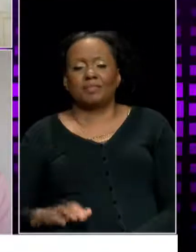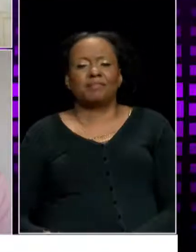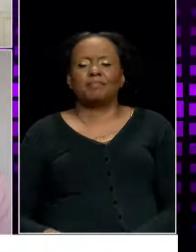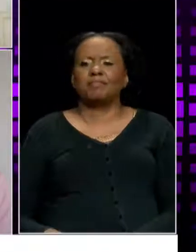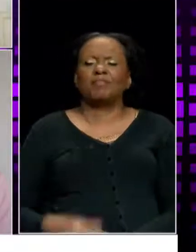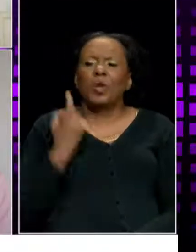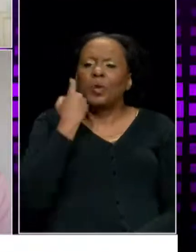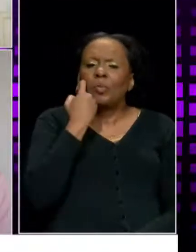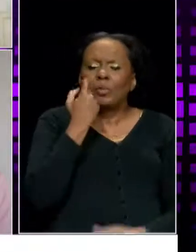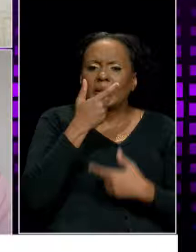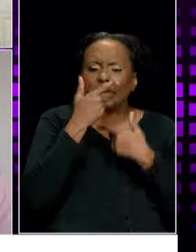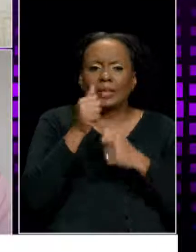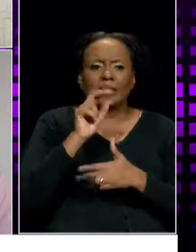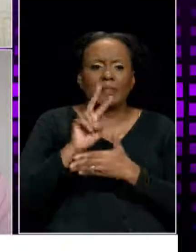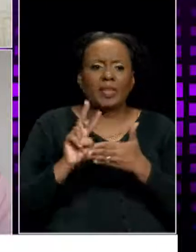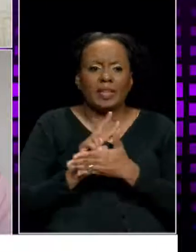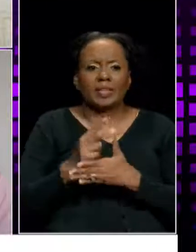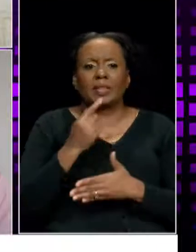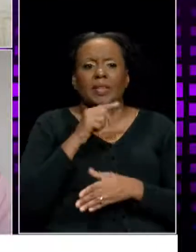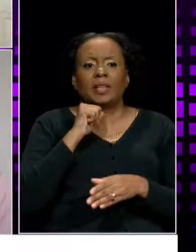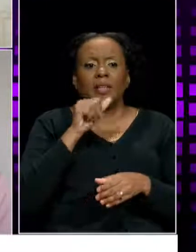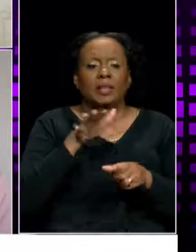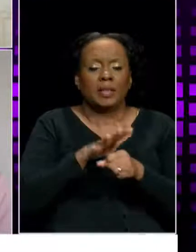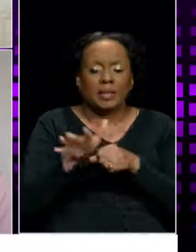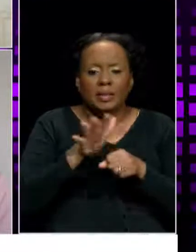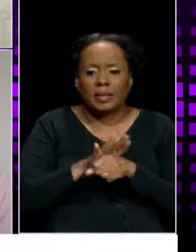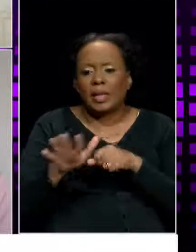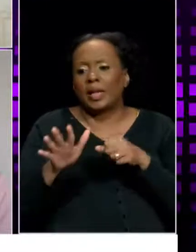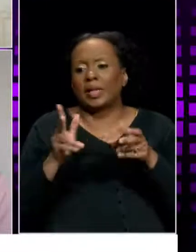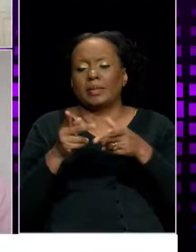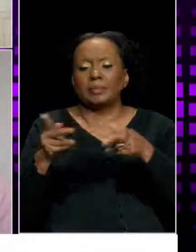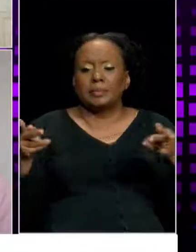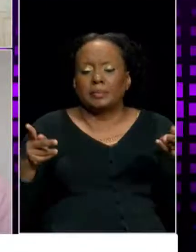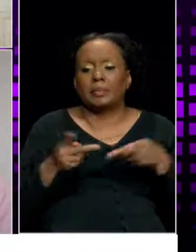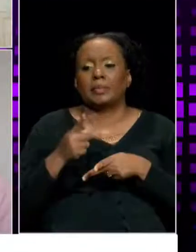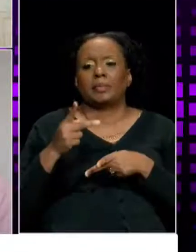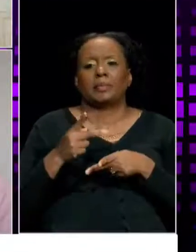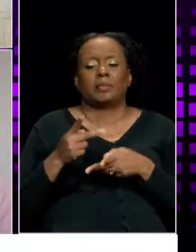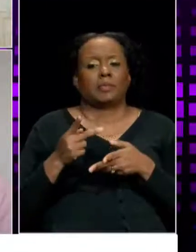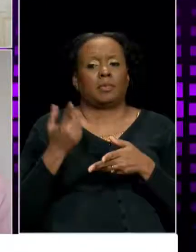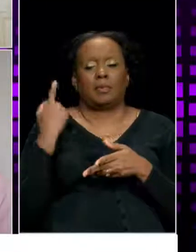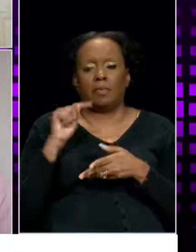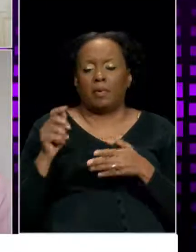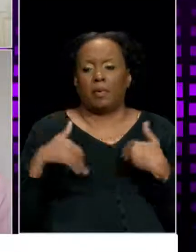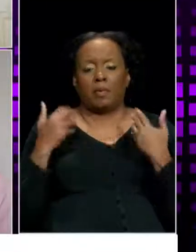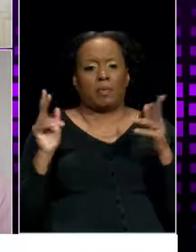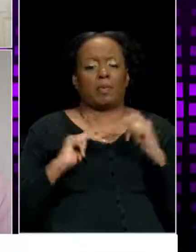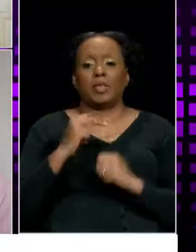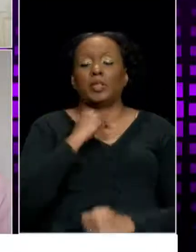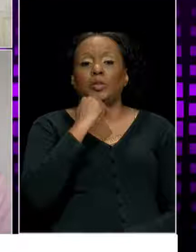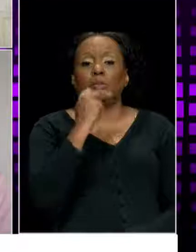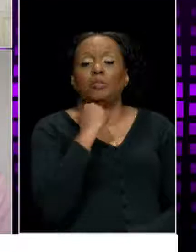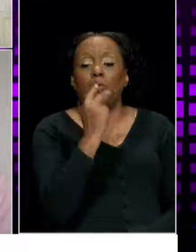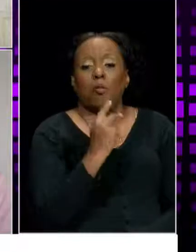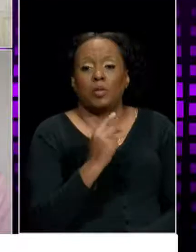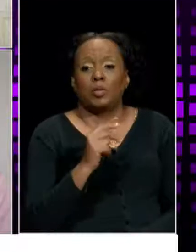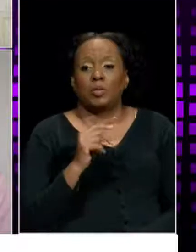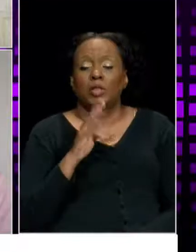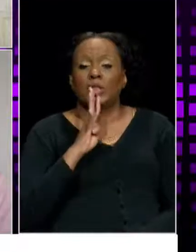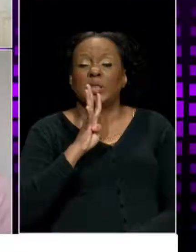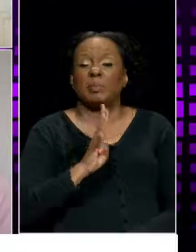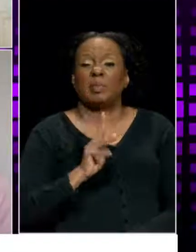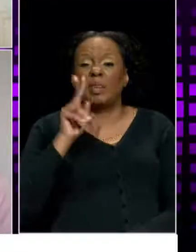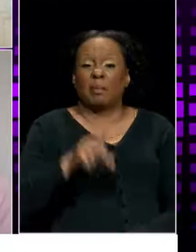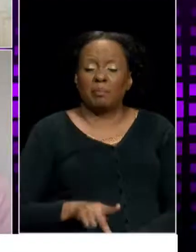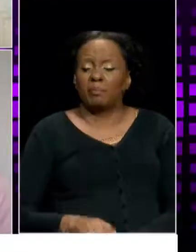You know, there are not enough spaces for young persons to be able to speak up, speak out, and vent. What has